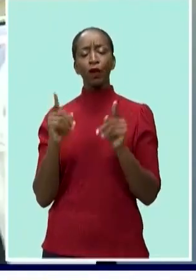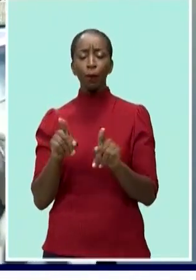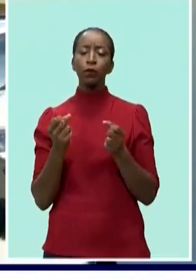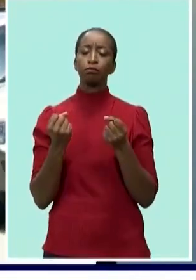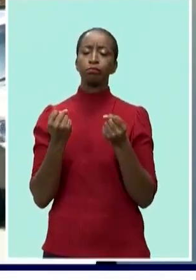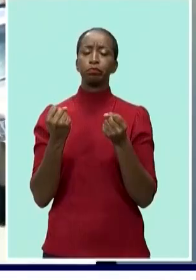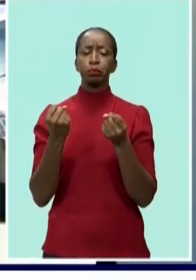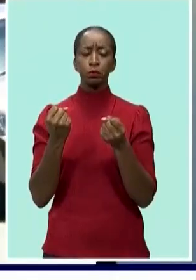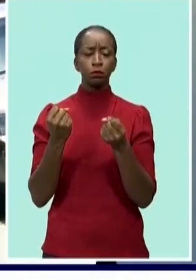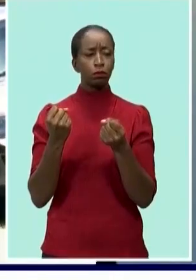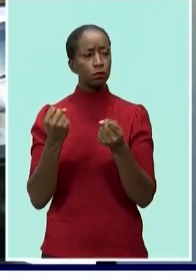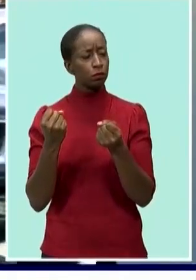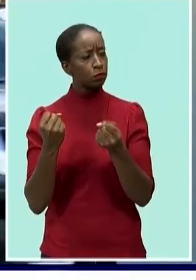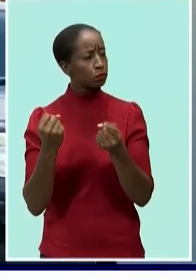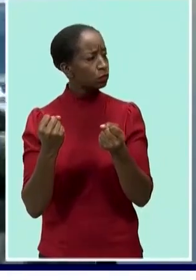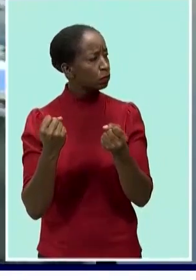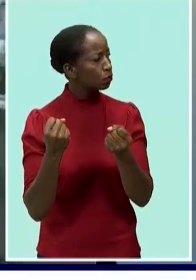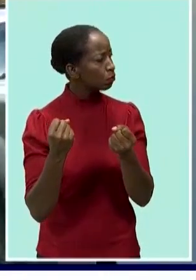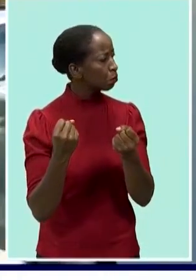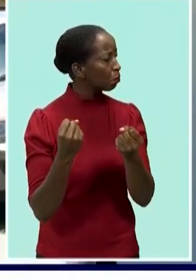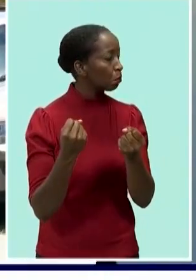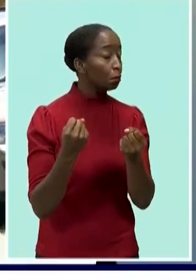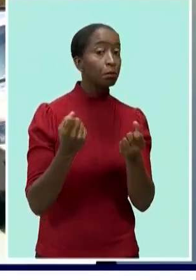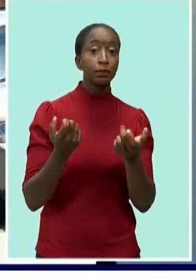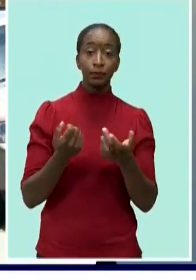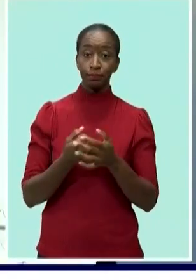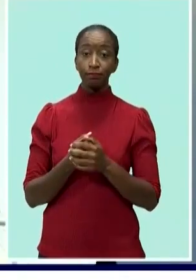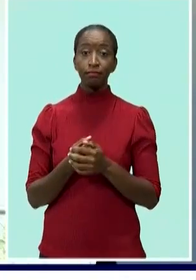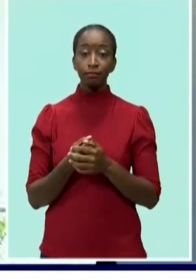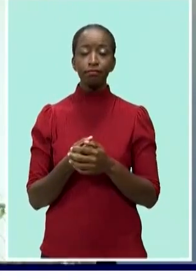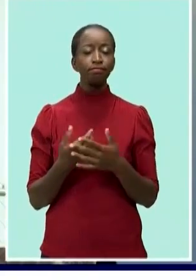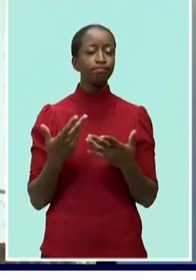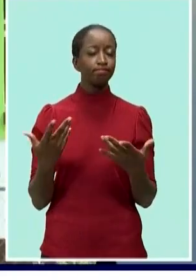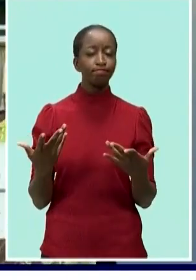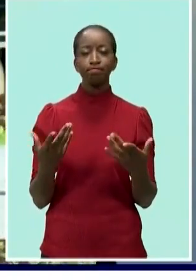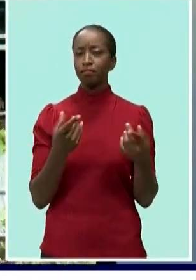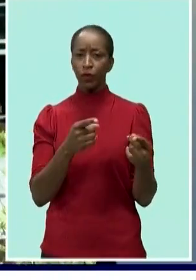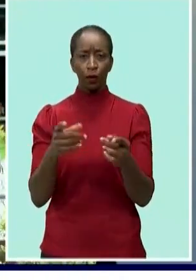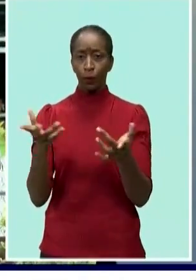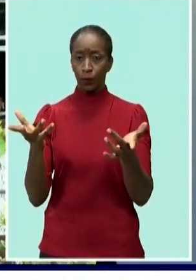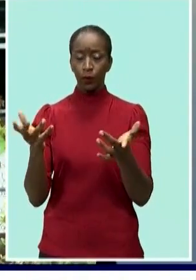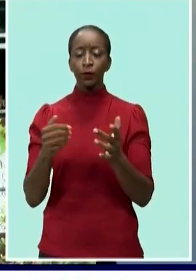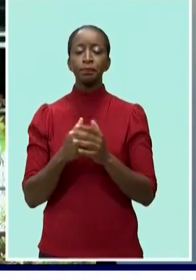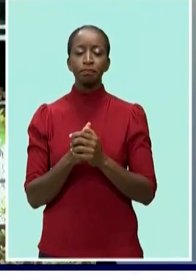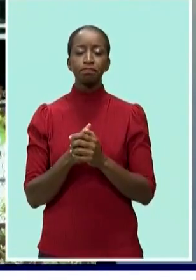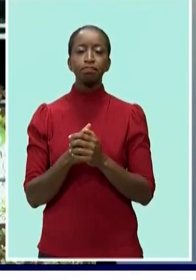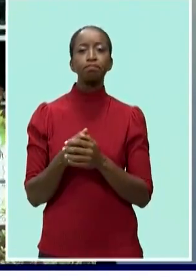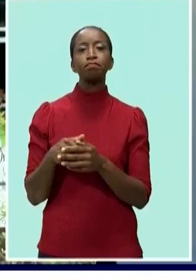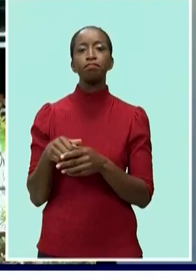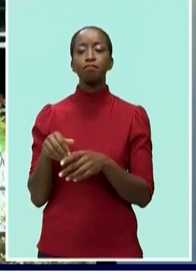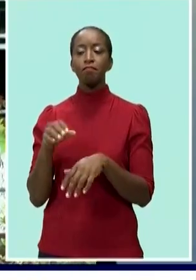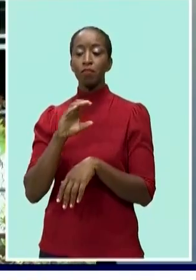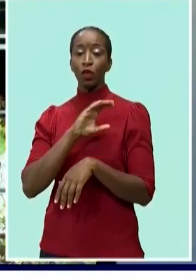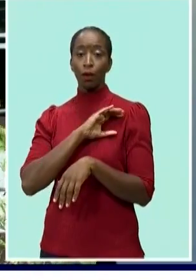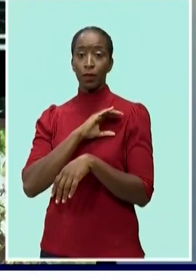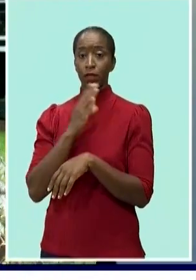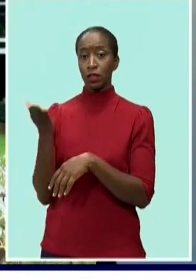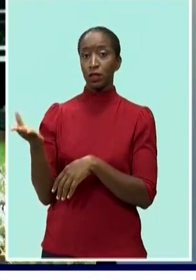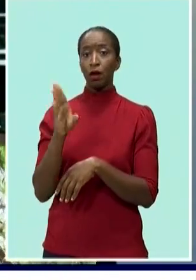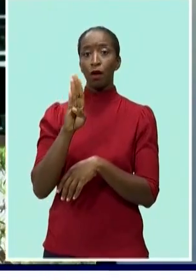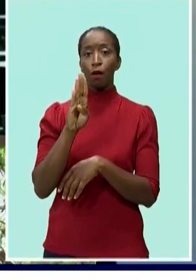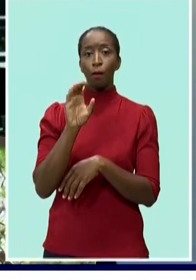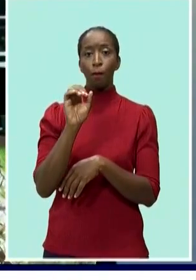down, trying to get a glimpse of what was happening. So, Lisa, here's how everything unfolded. The Borded Hall police station received a tip-off